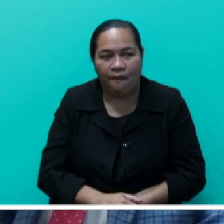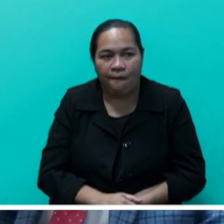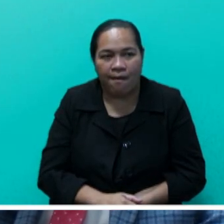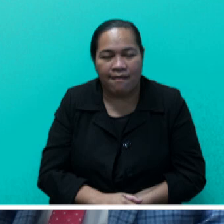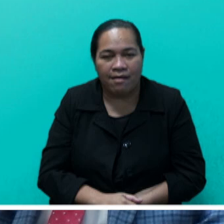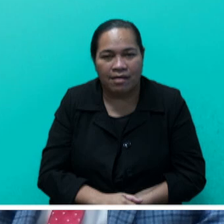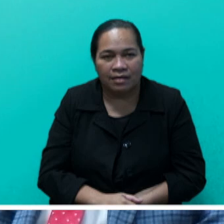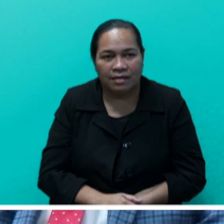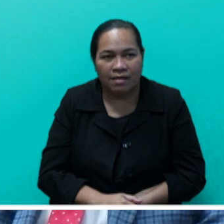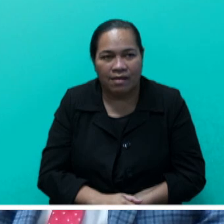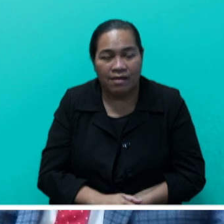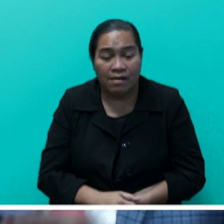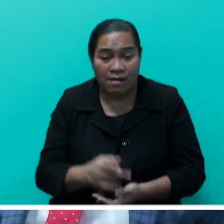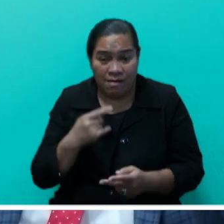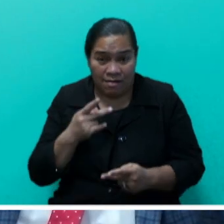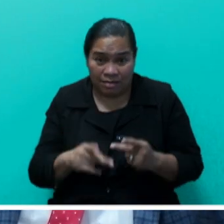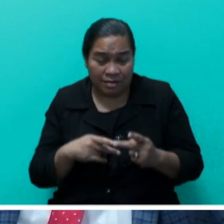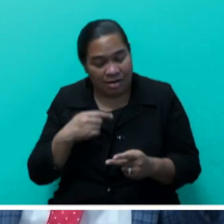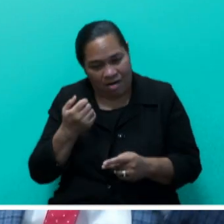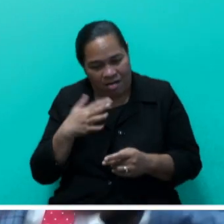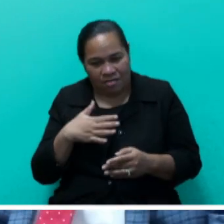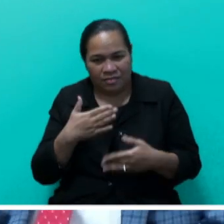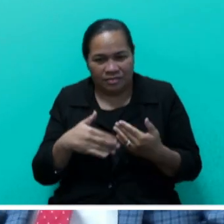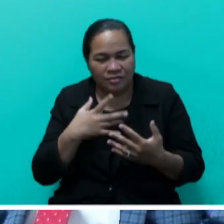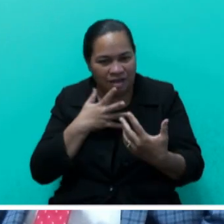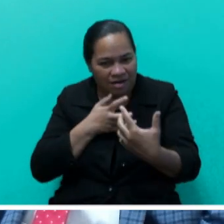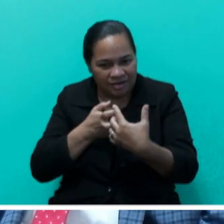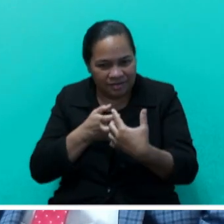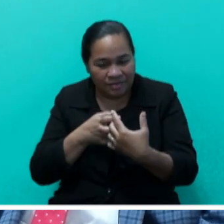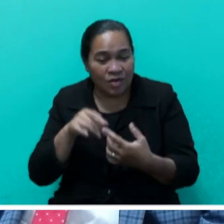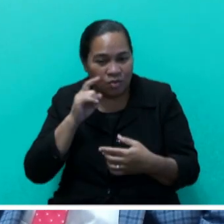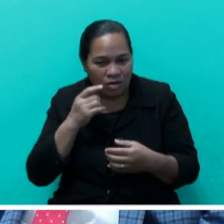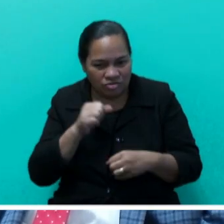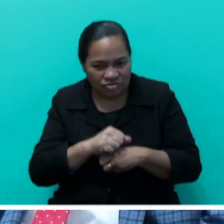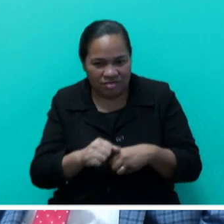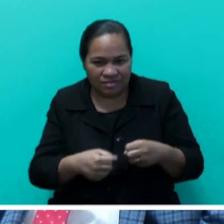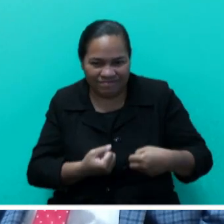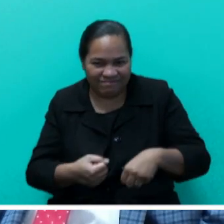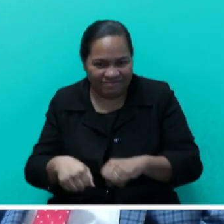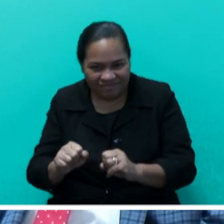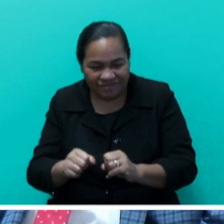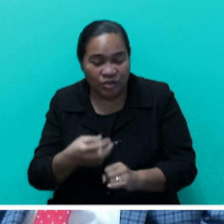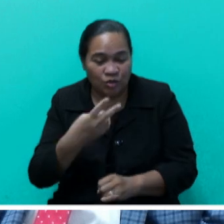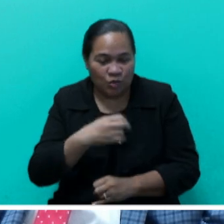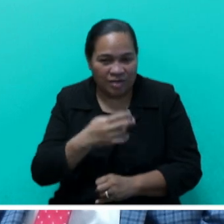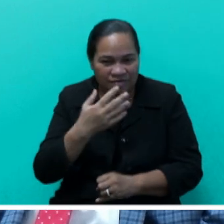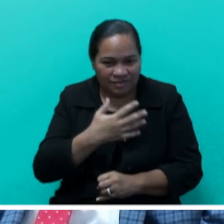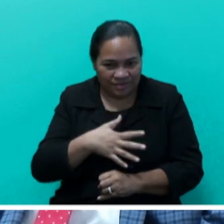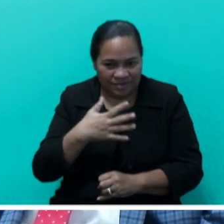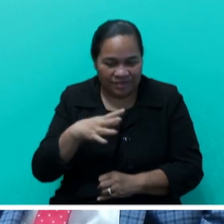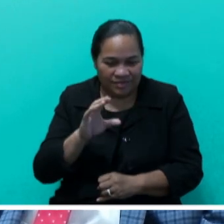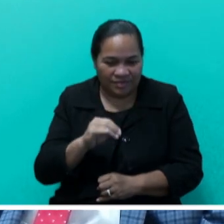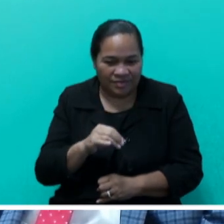we have projects, as I've explained, are all aligned with the Water Sector Strategy 2050 plan, which is now a national